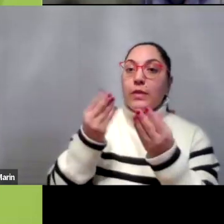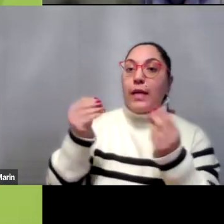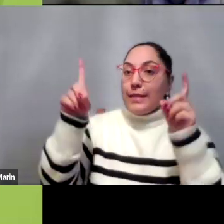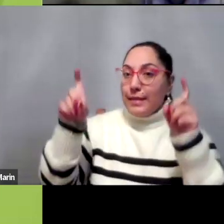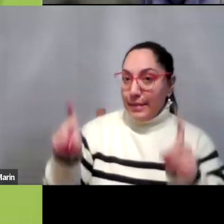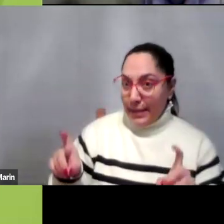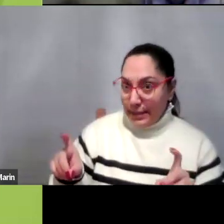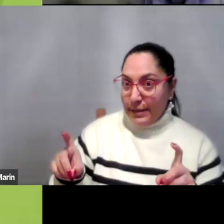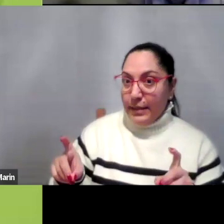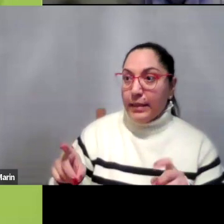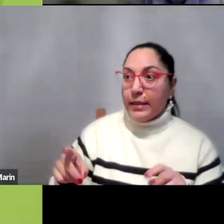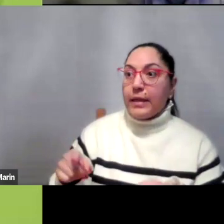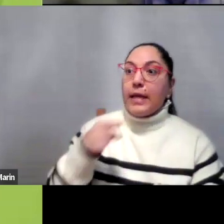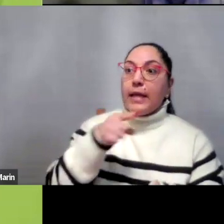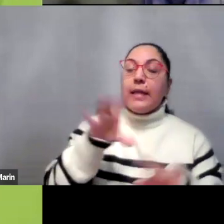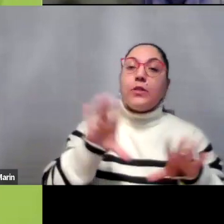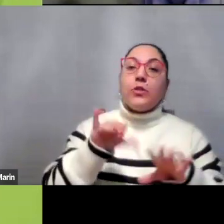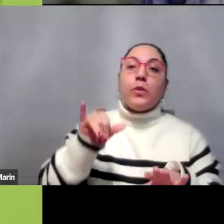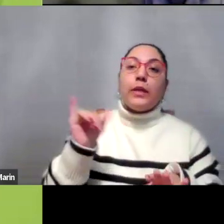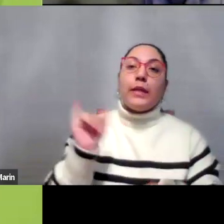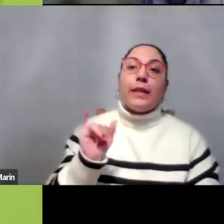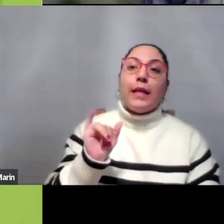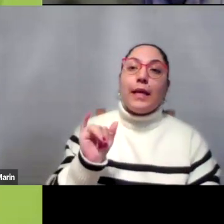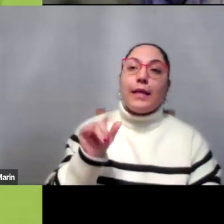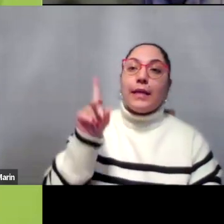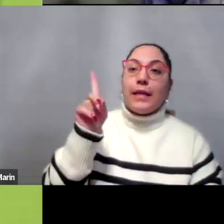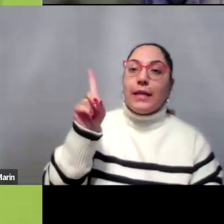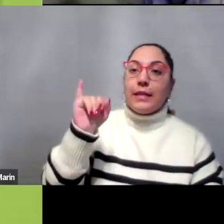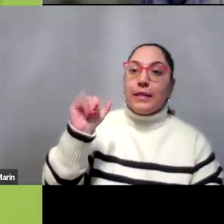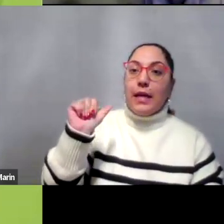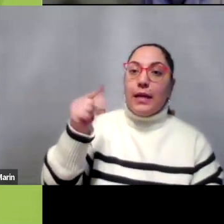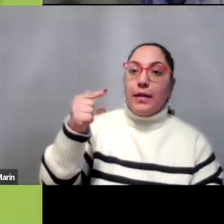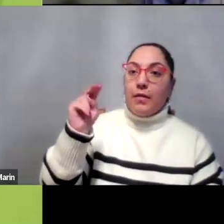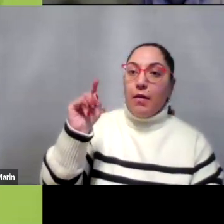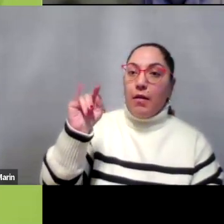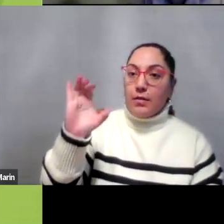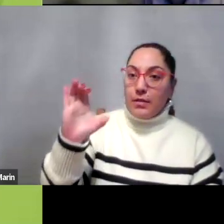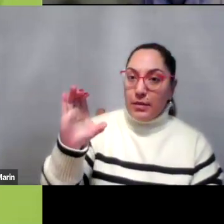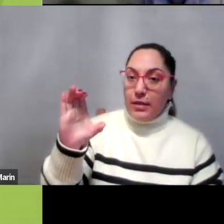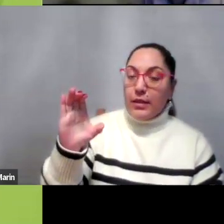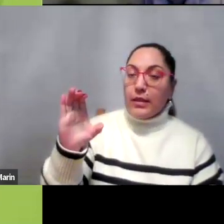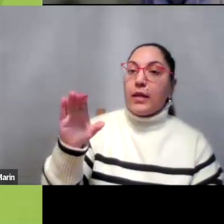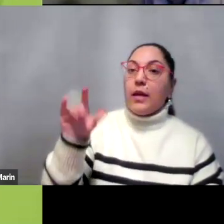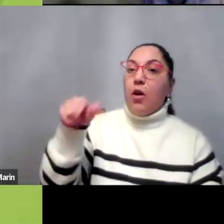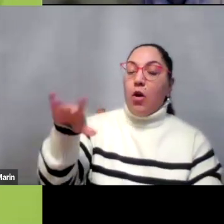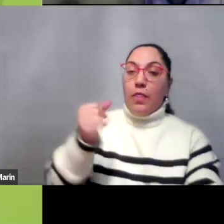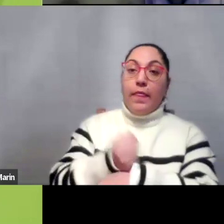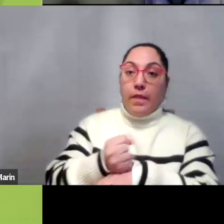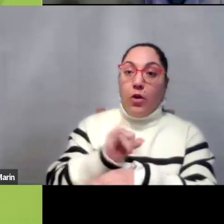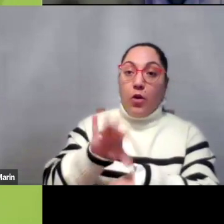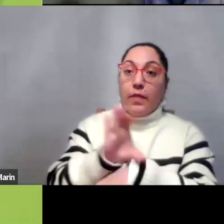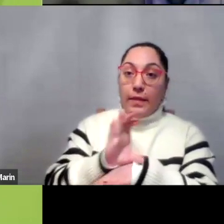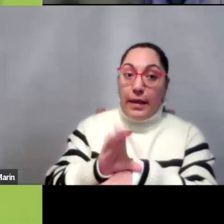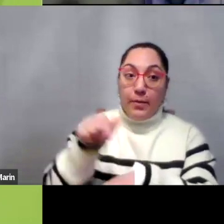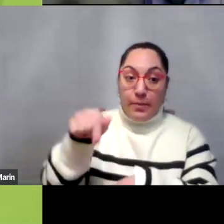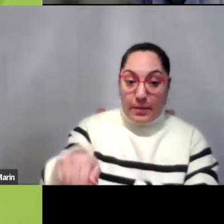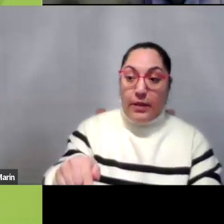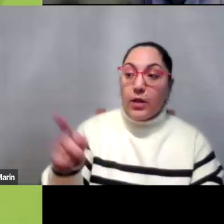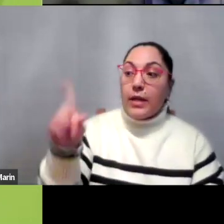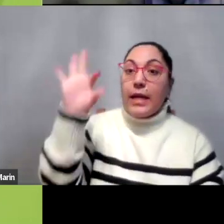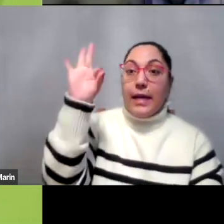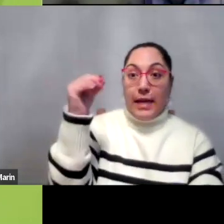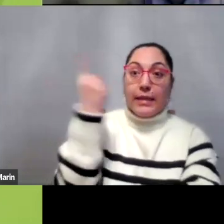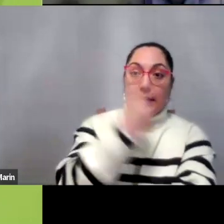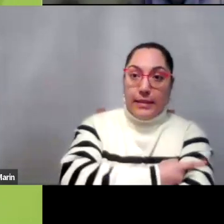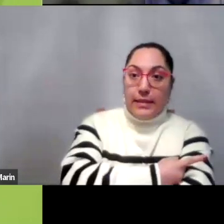in a diagnostic residential environment on the RICA campus. It's a 90-day evaluation. And after that,